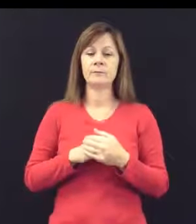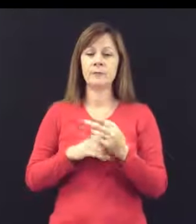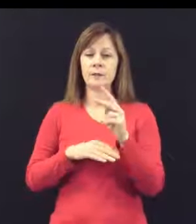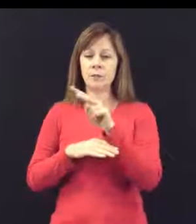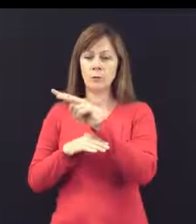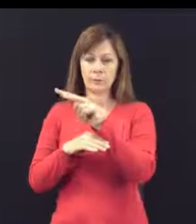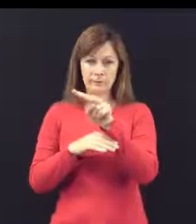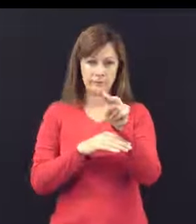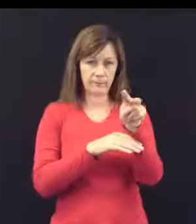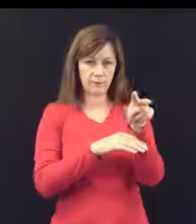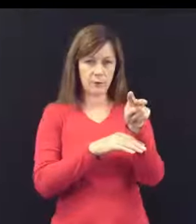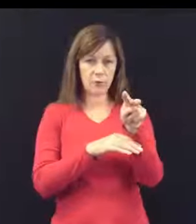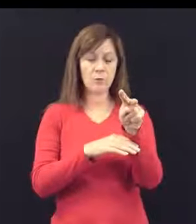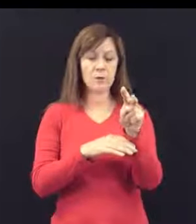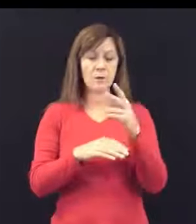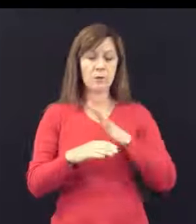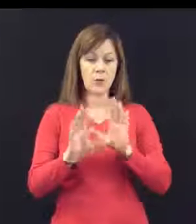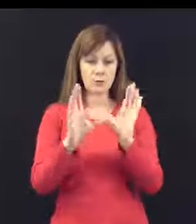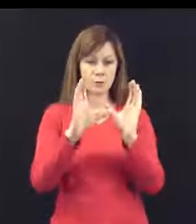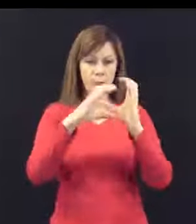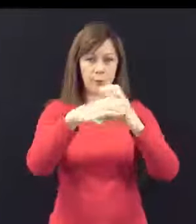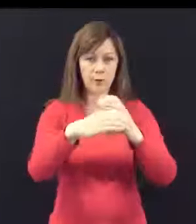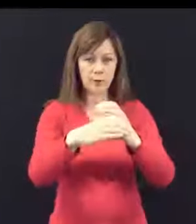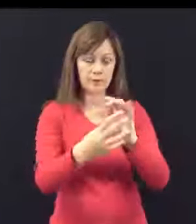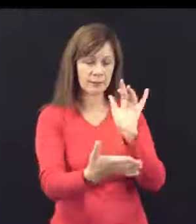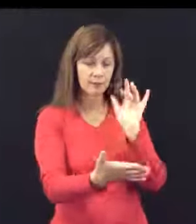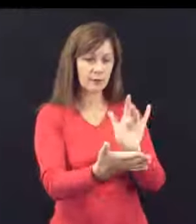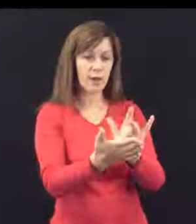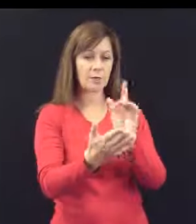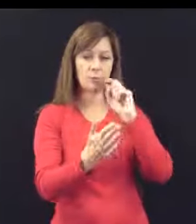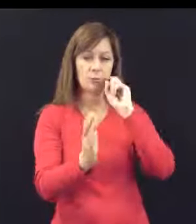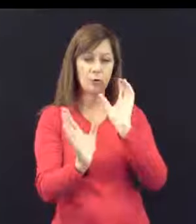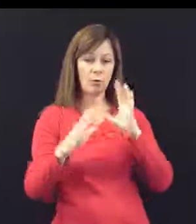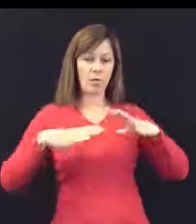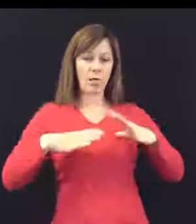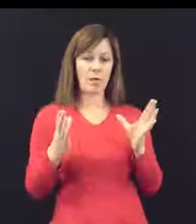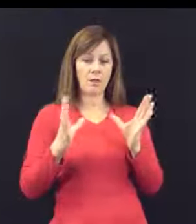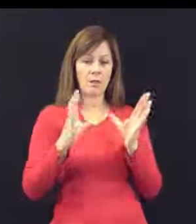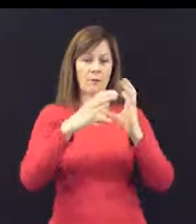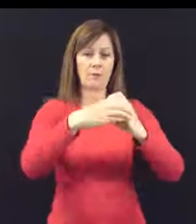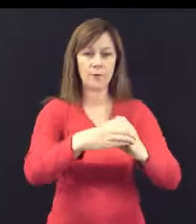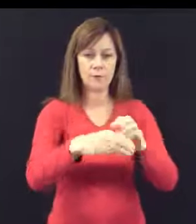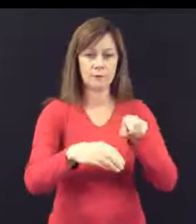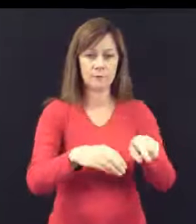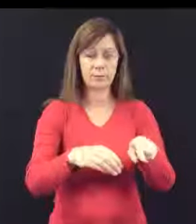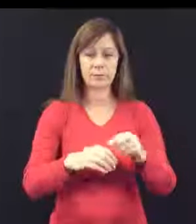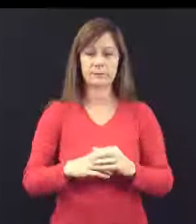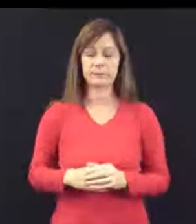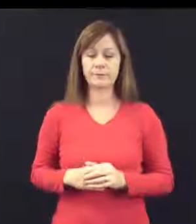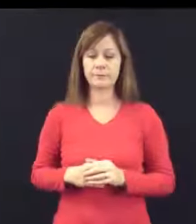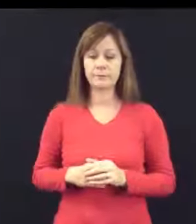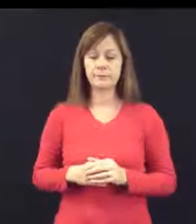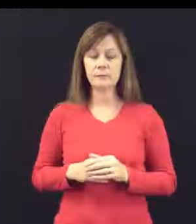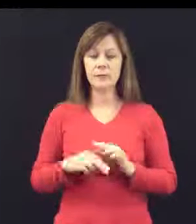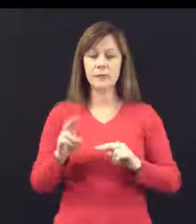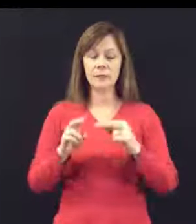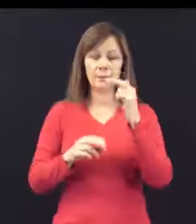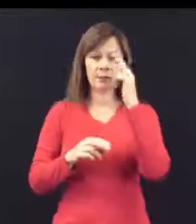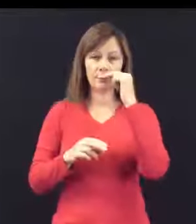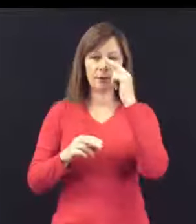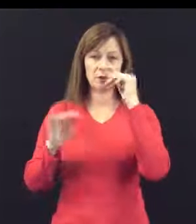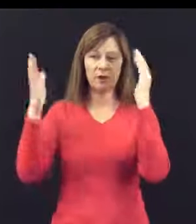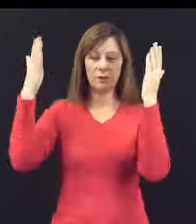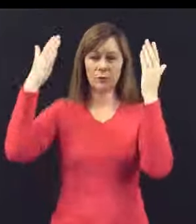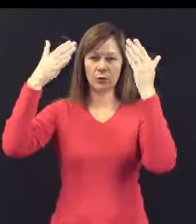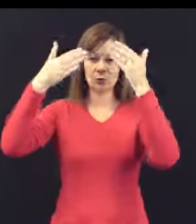the screen. With both the camera and video, you choose where the focus point is by tapping on the part of the photo you would like the camera to focus